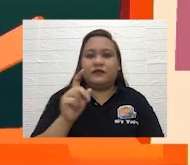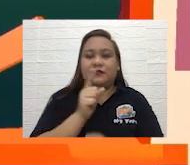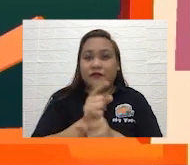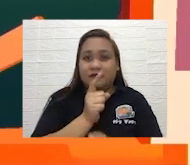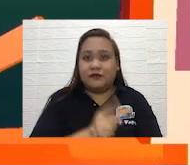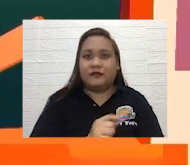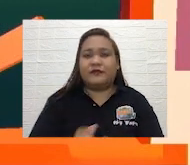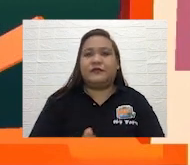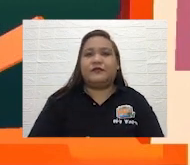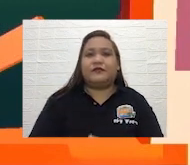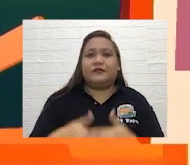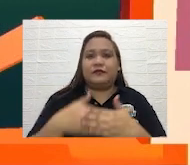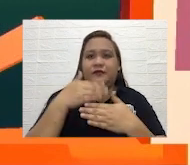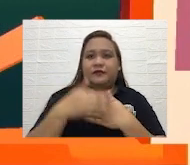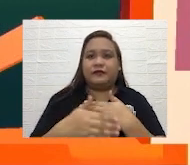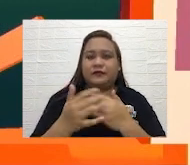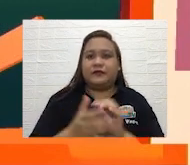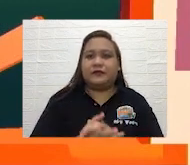Next.